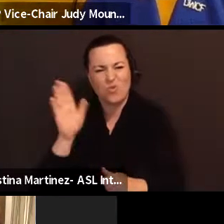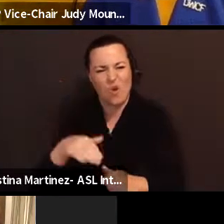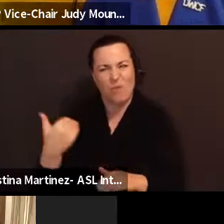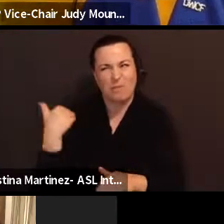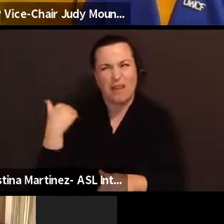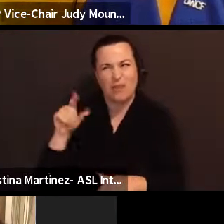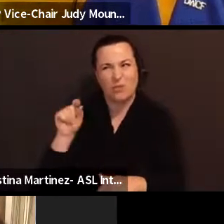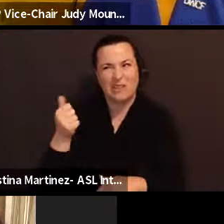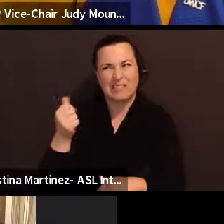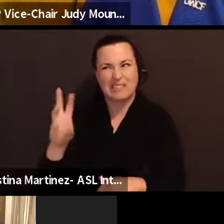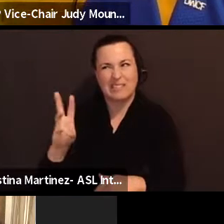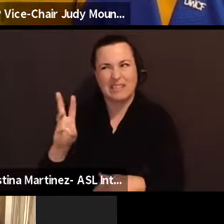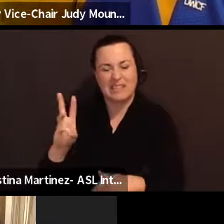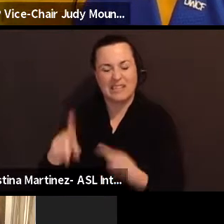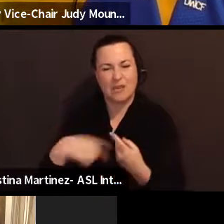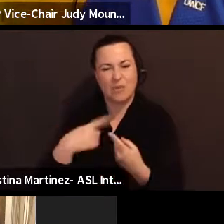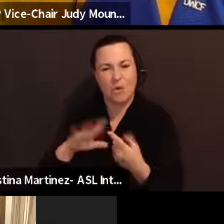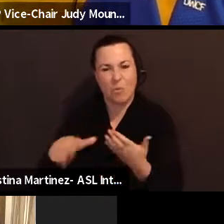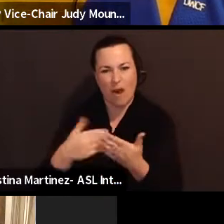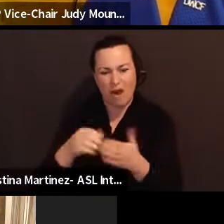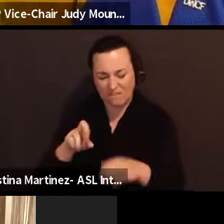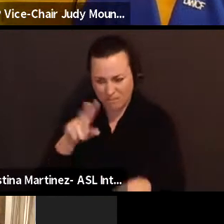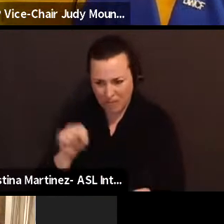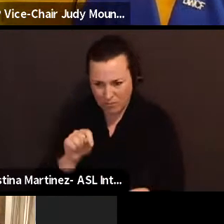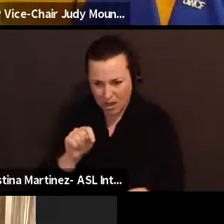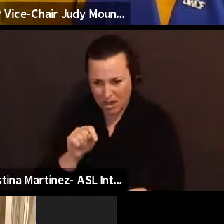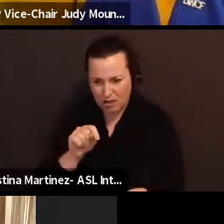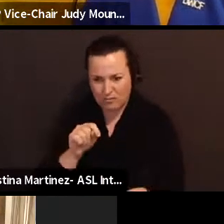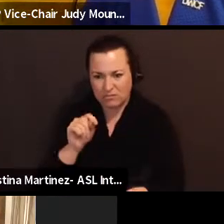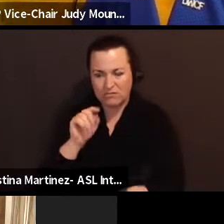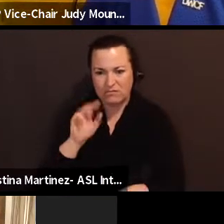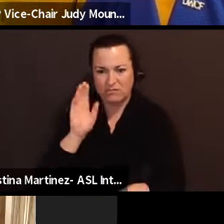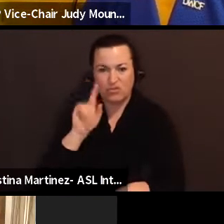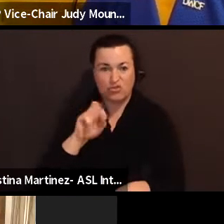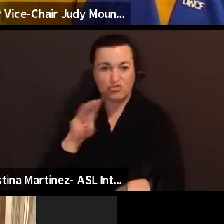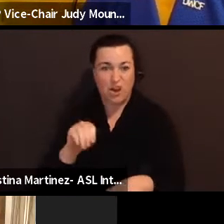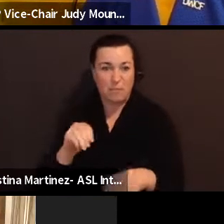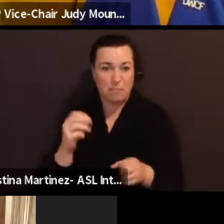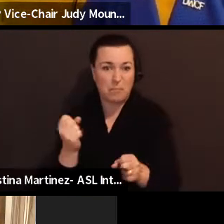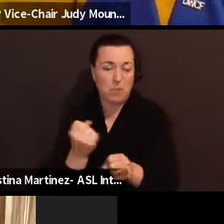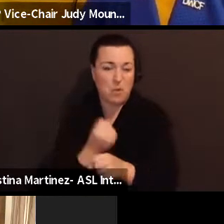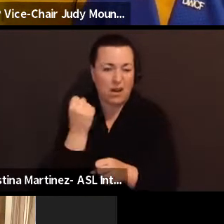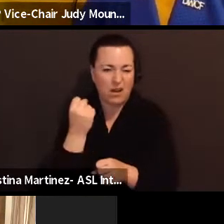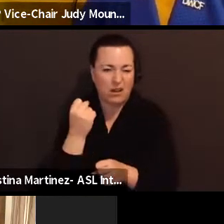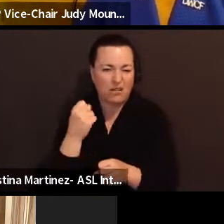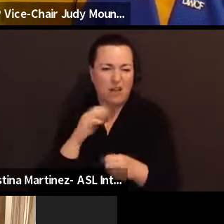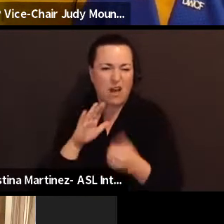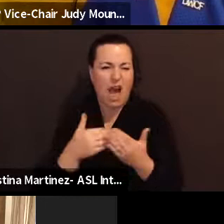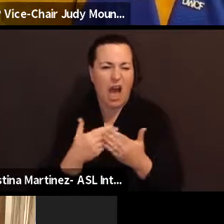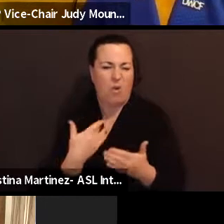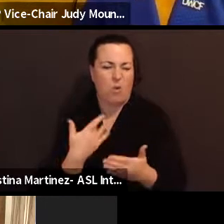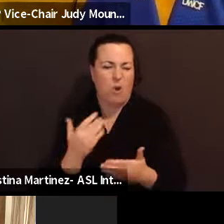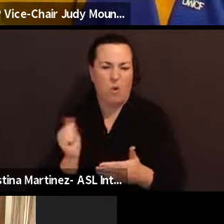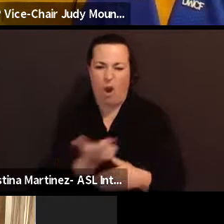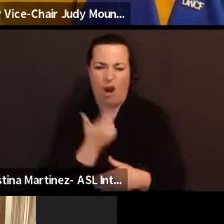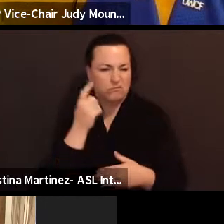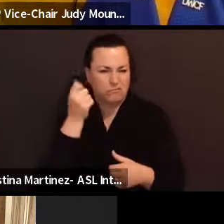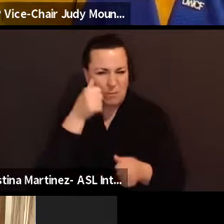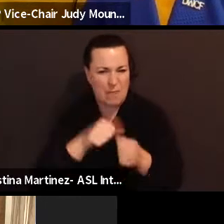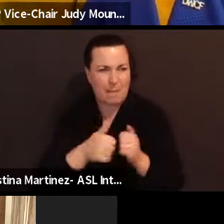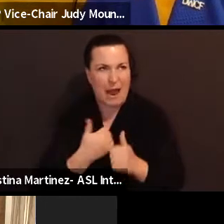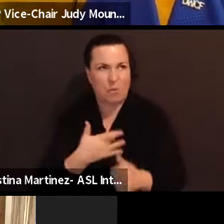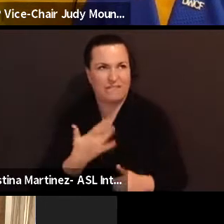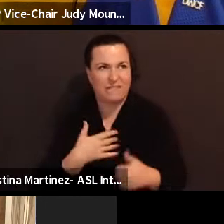election when Donald Trump was elected. For me, I was in DC. I was a sophomore in college. I had